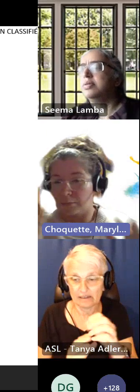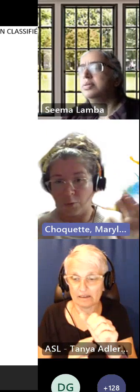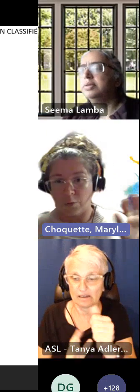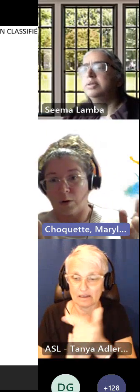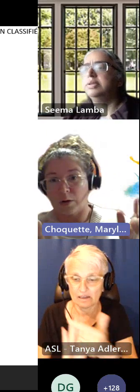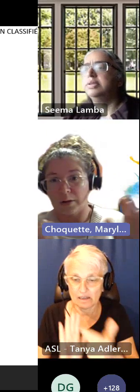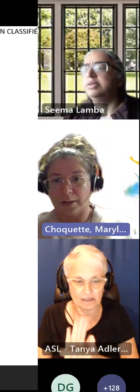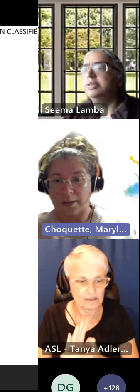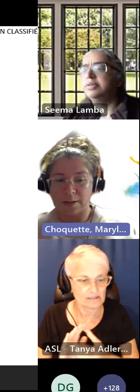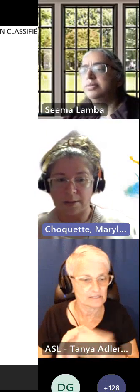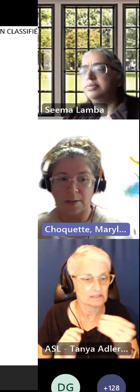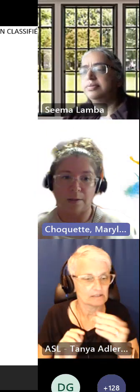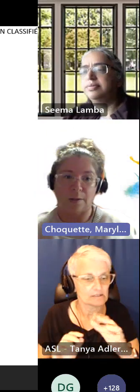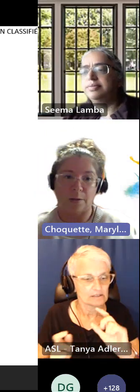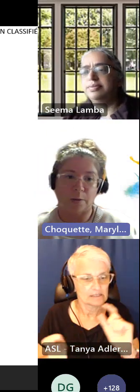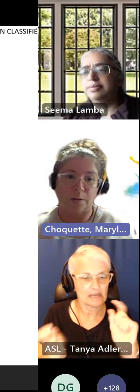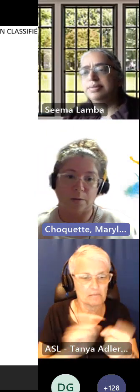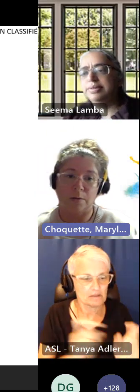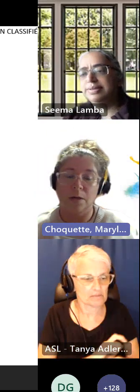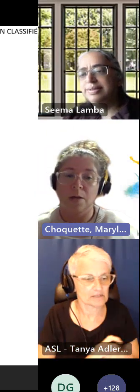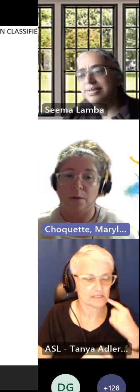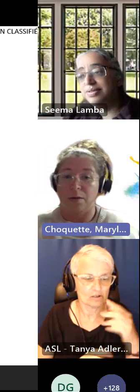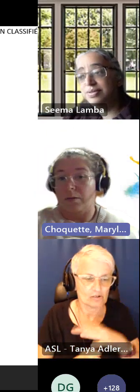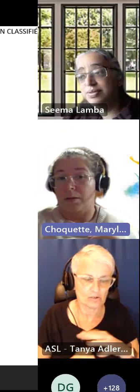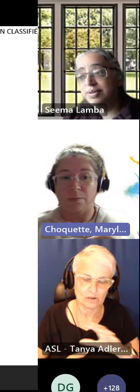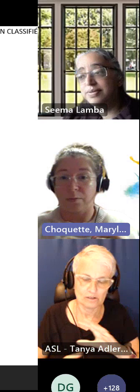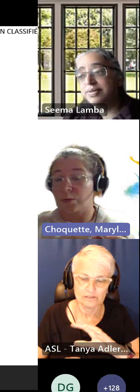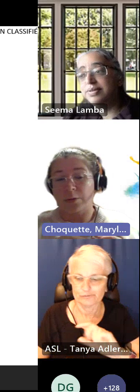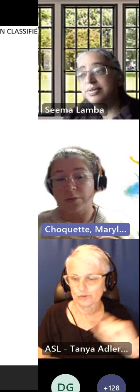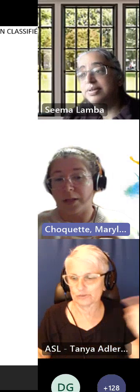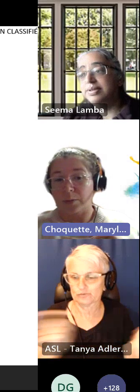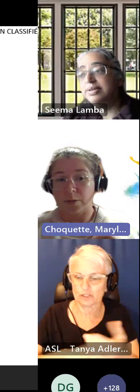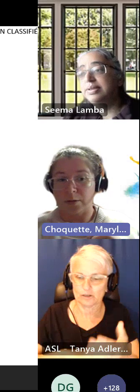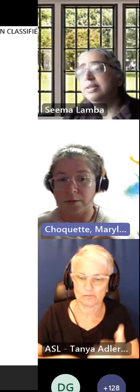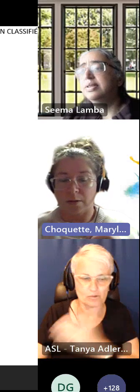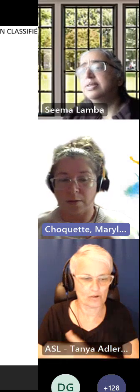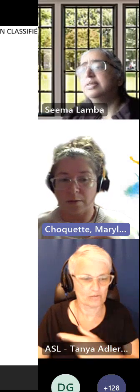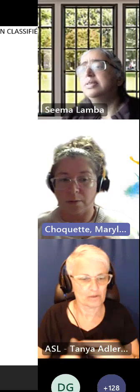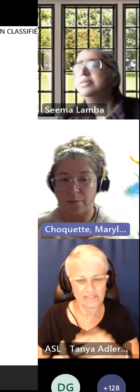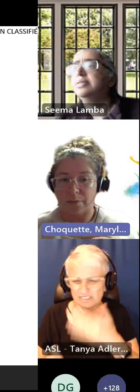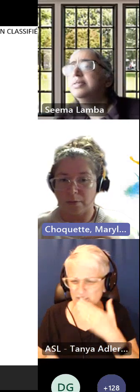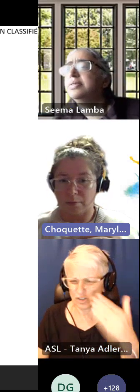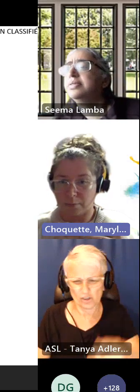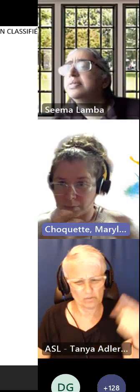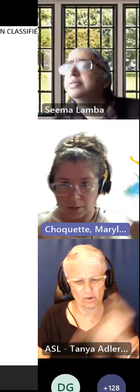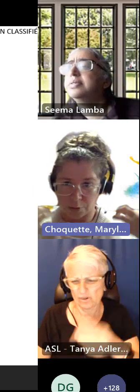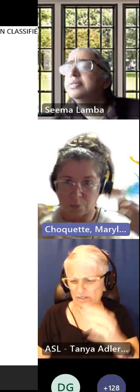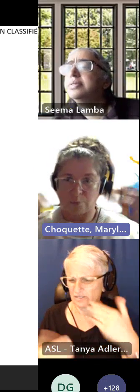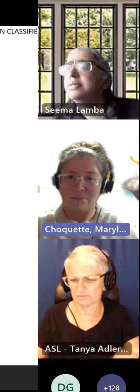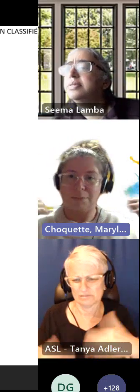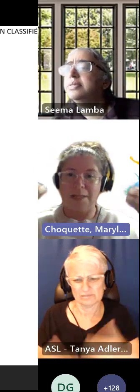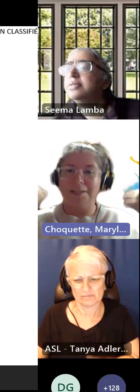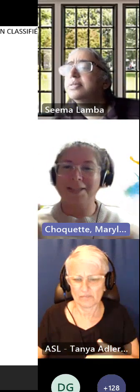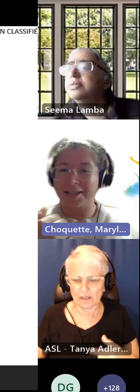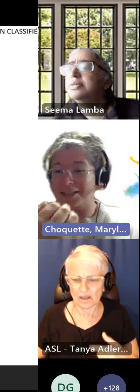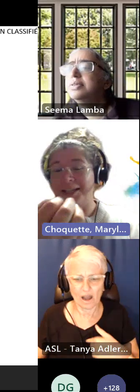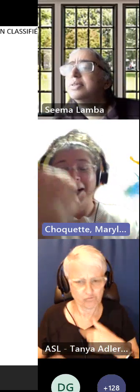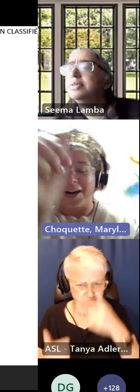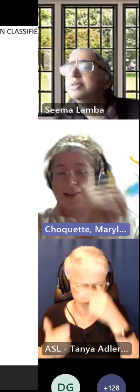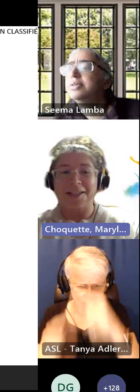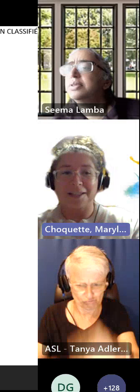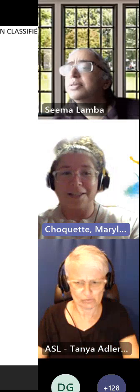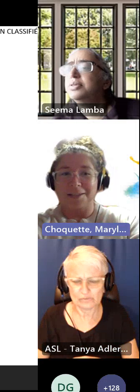or overhauling, as they say that they're going to do. But a super valid point. It's not that I don't